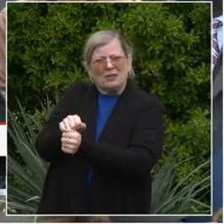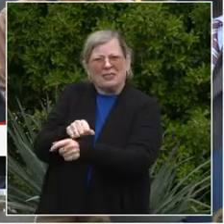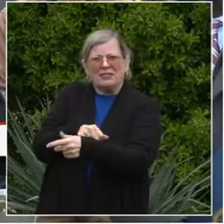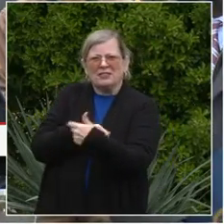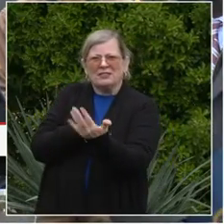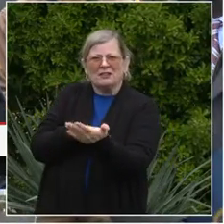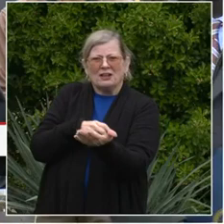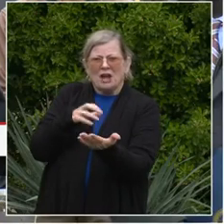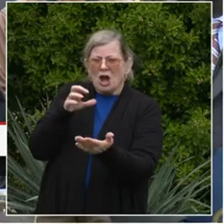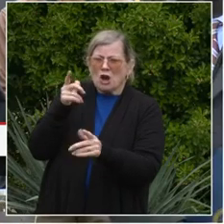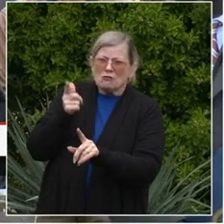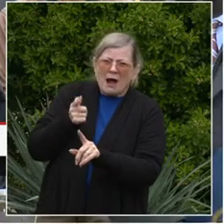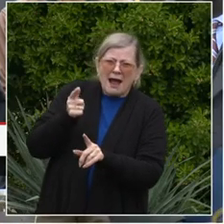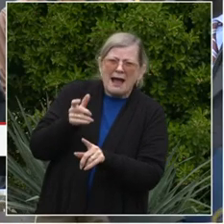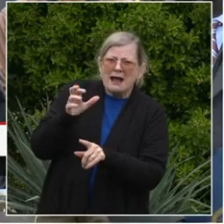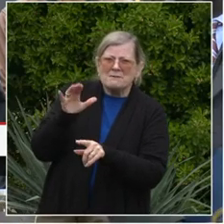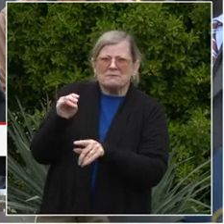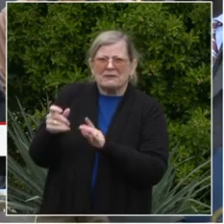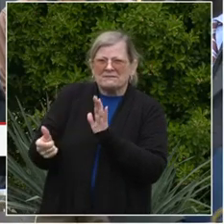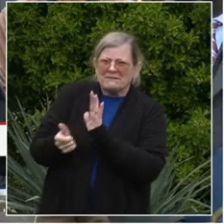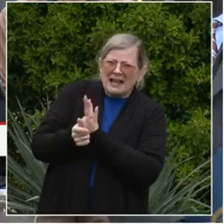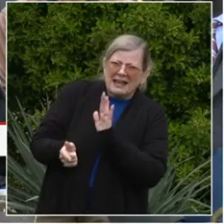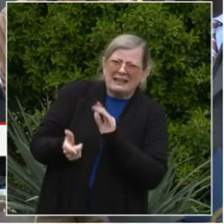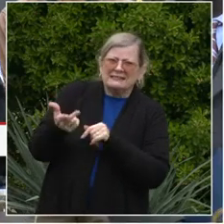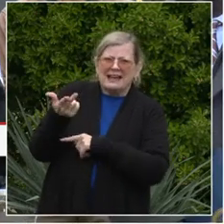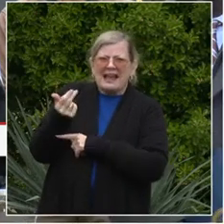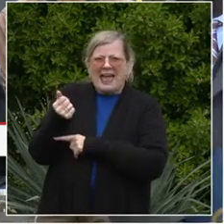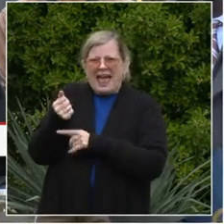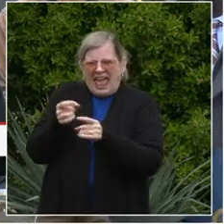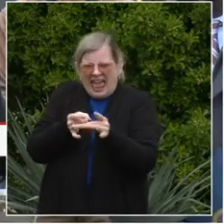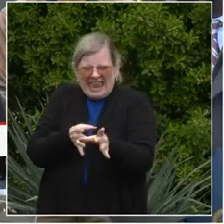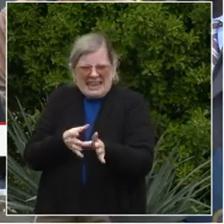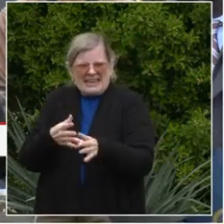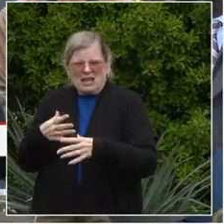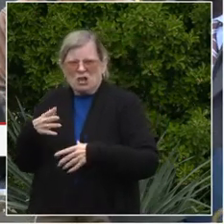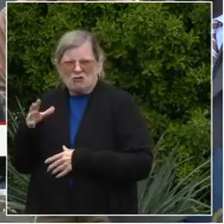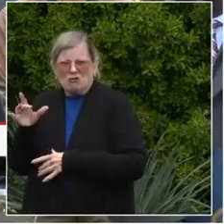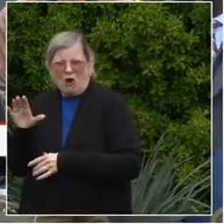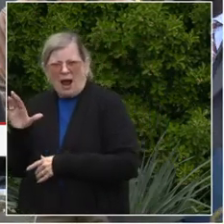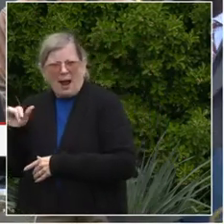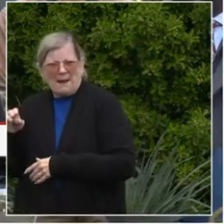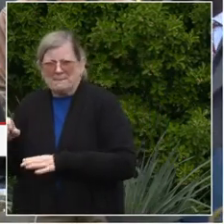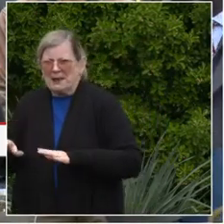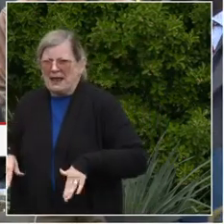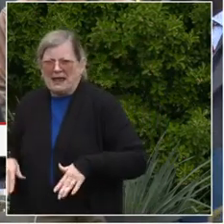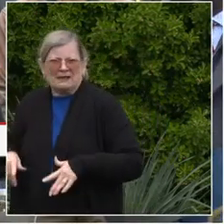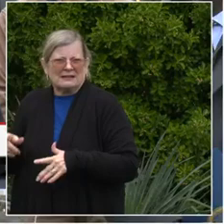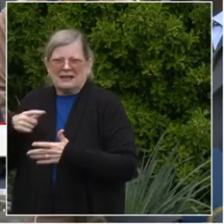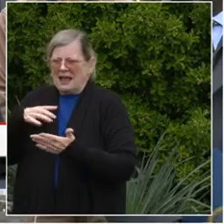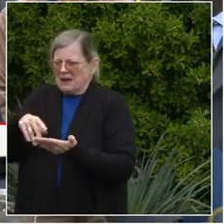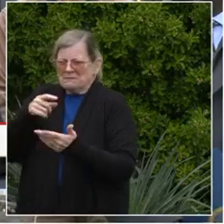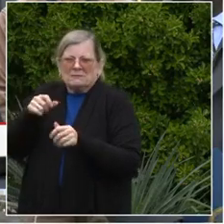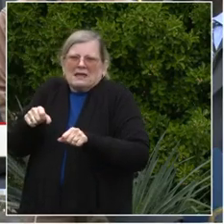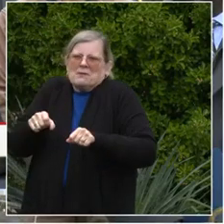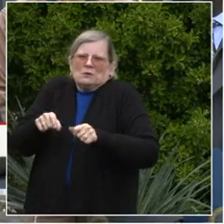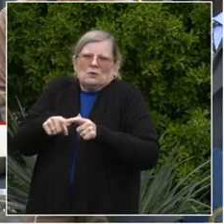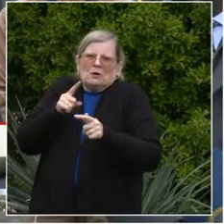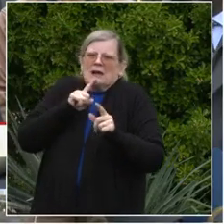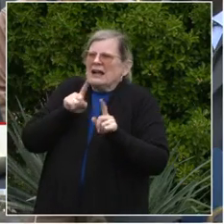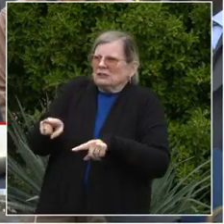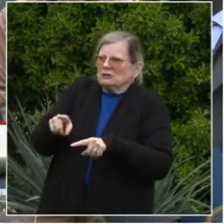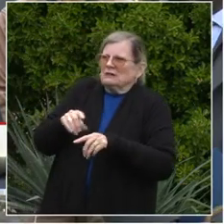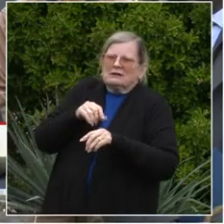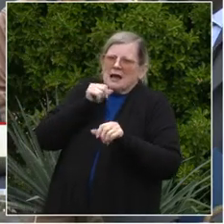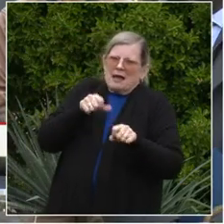crimes identified as hate crimes? No, not that we've been able to, or not that jumps out at me right